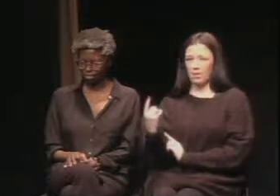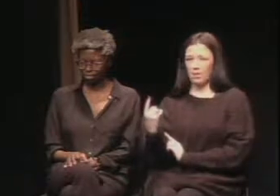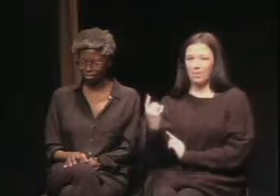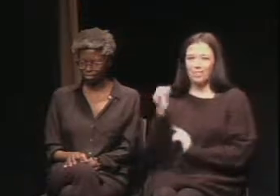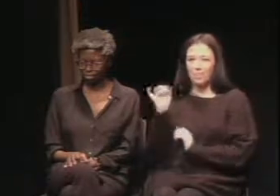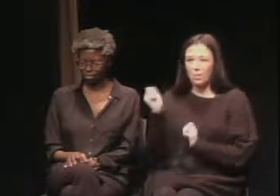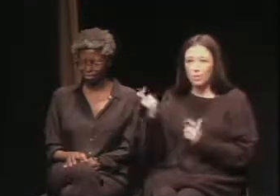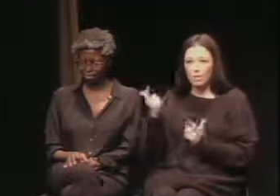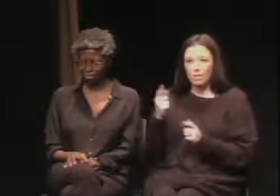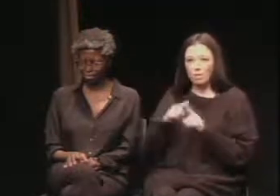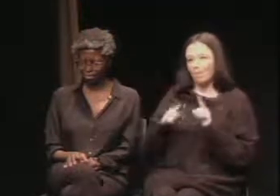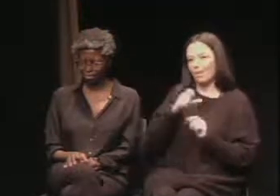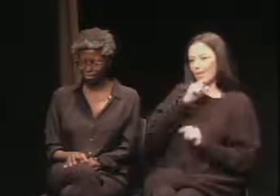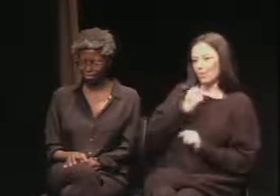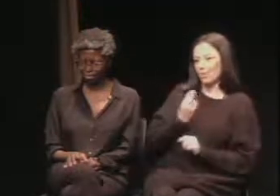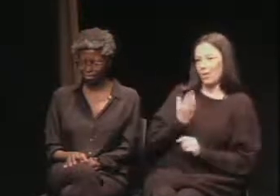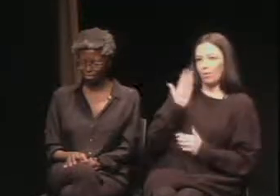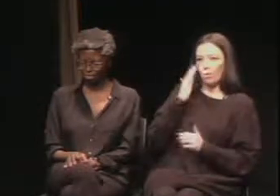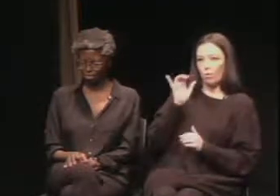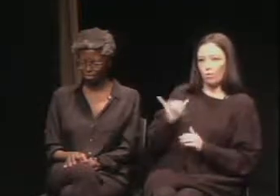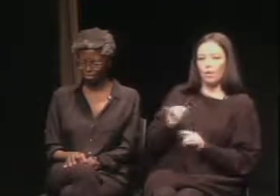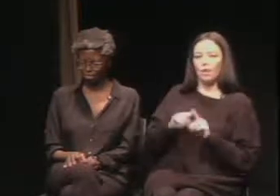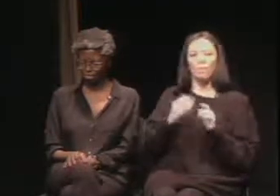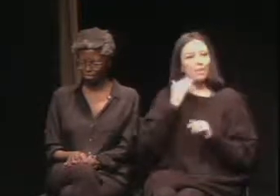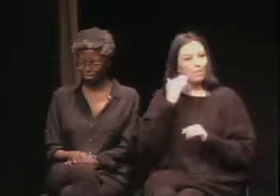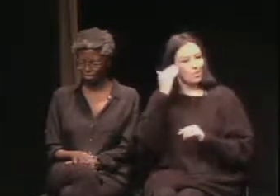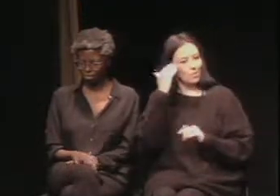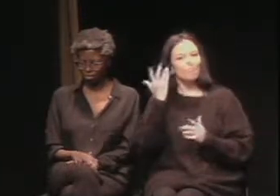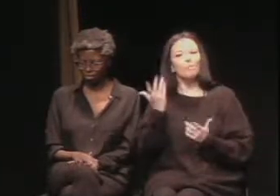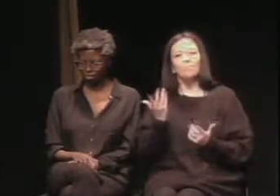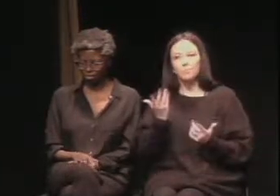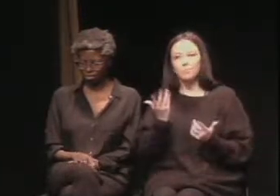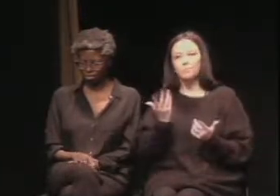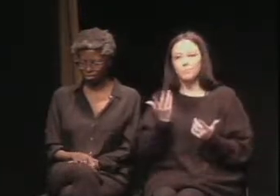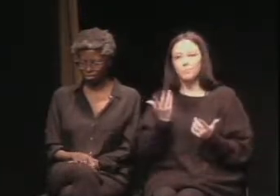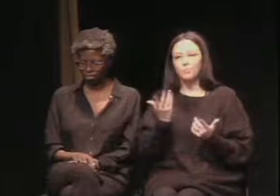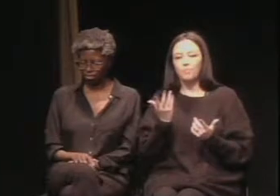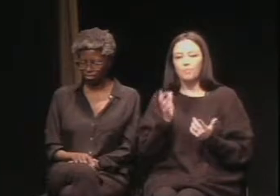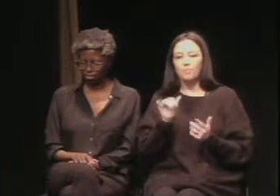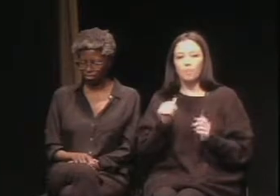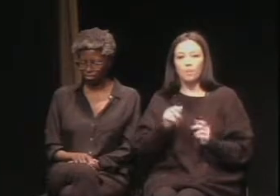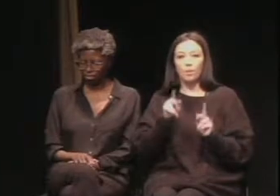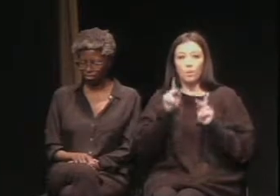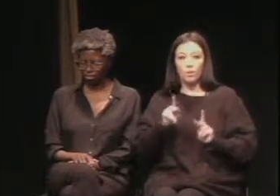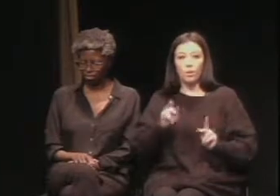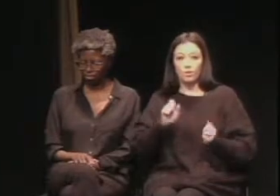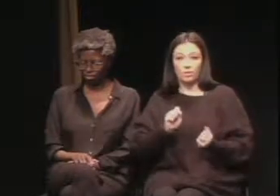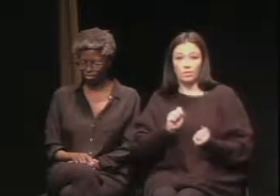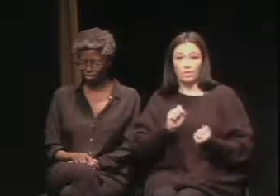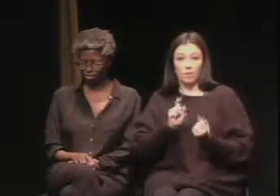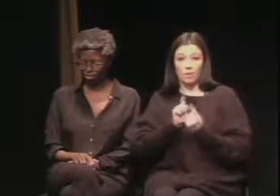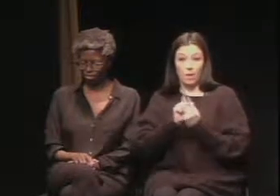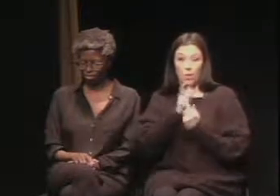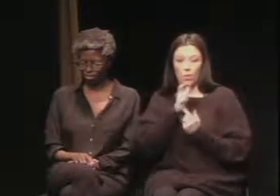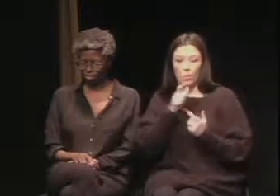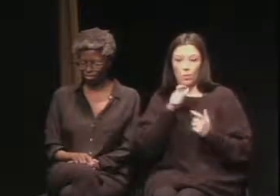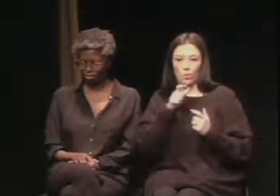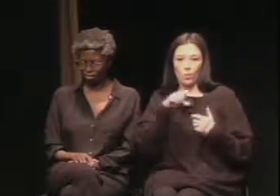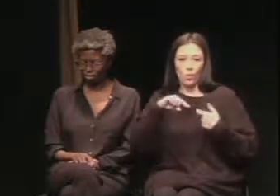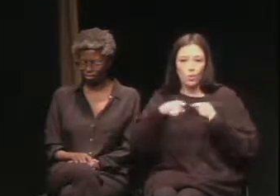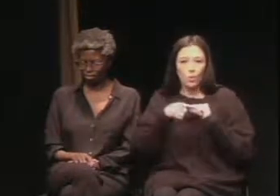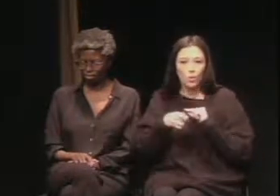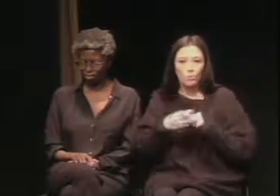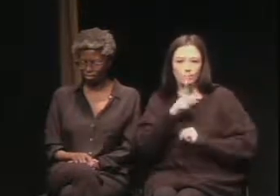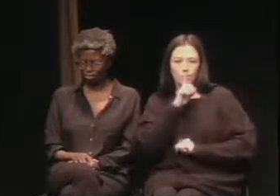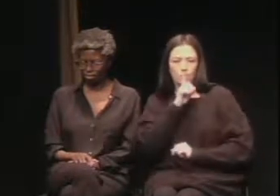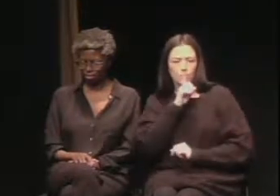12? Right. But as an adult, you've run into this person who assaulted you, and you didn't say